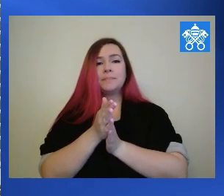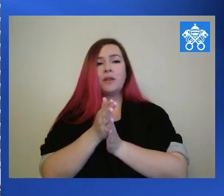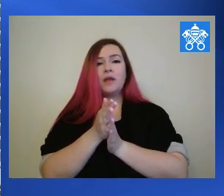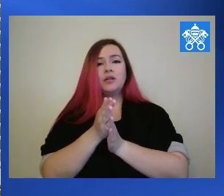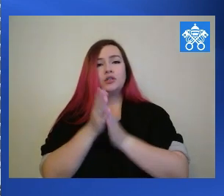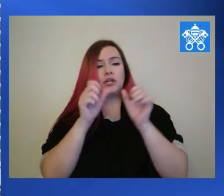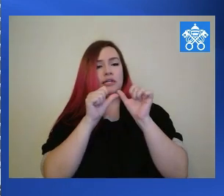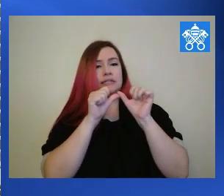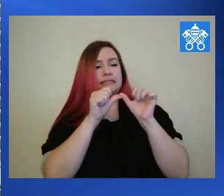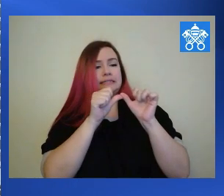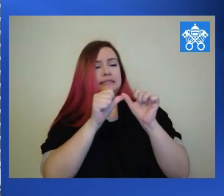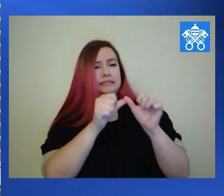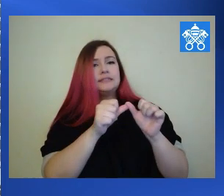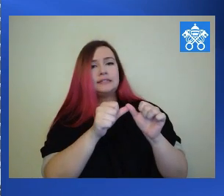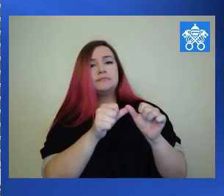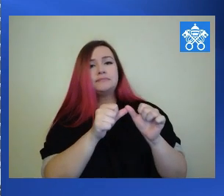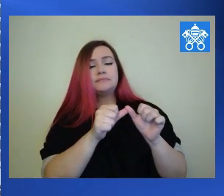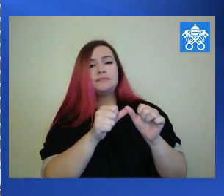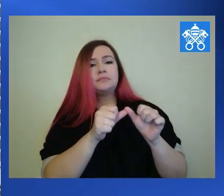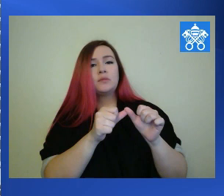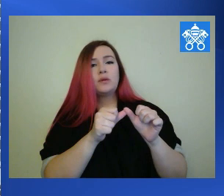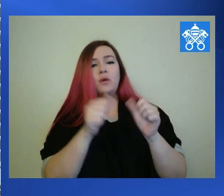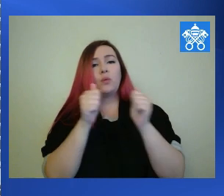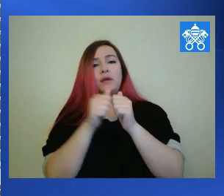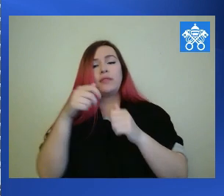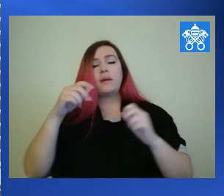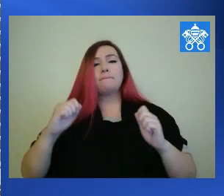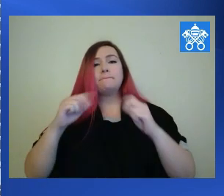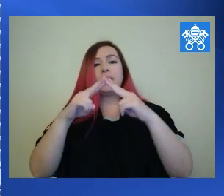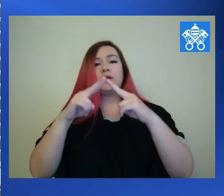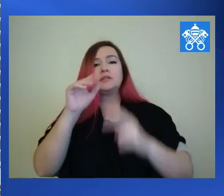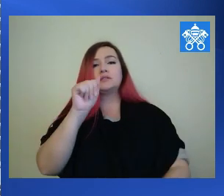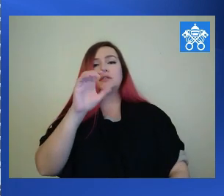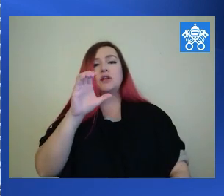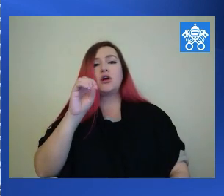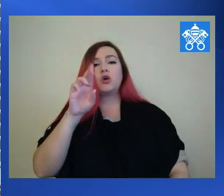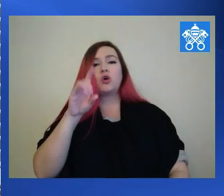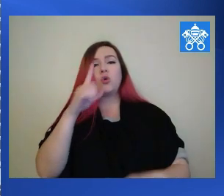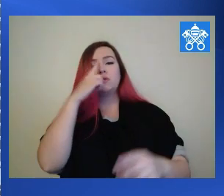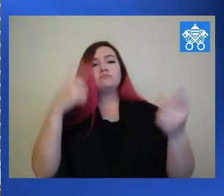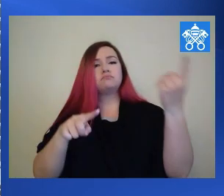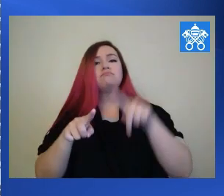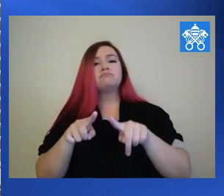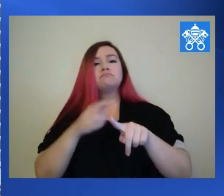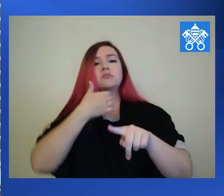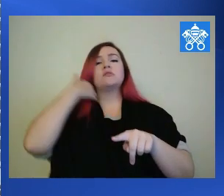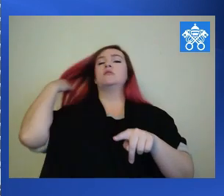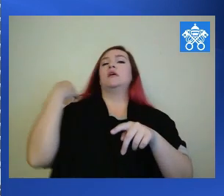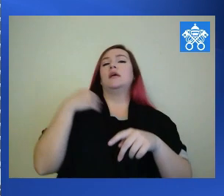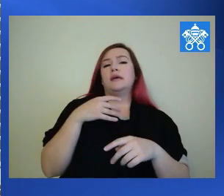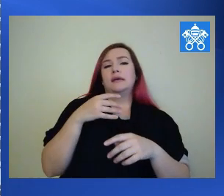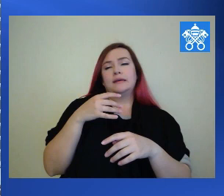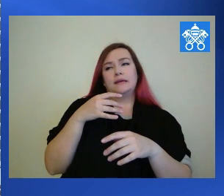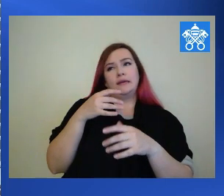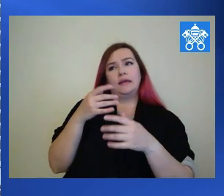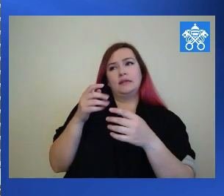in constancy or with the Paris Accord. We remain close to our brothers and sisters in the tortured